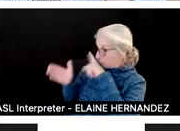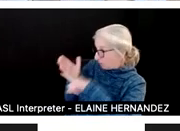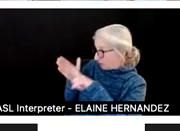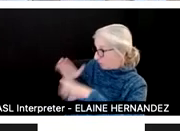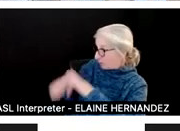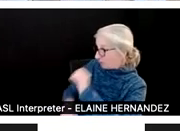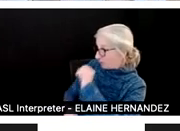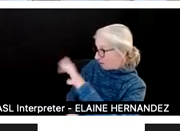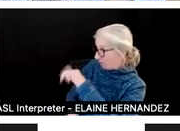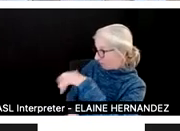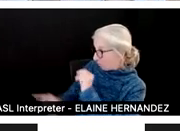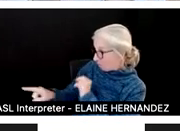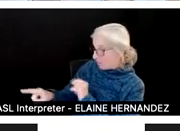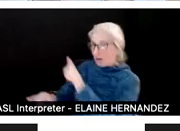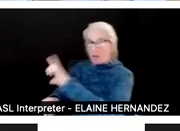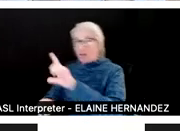the doors,